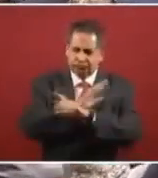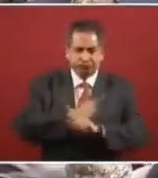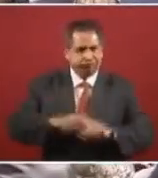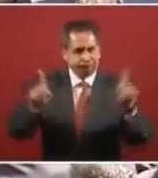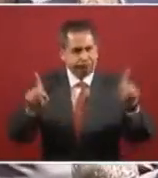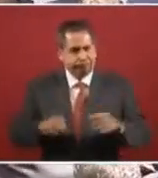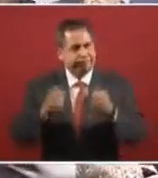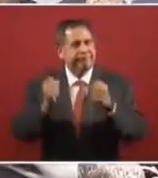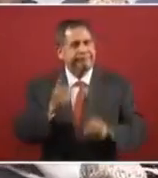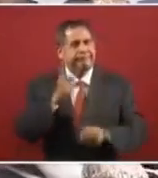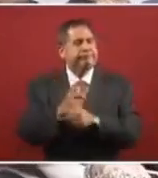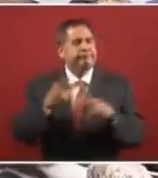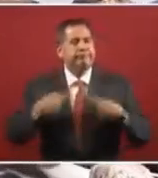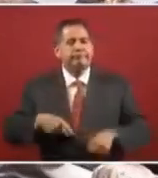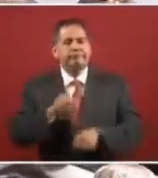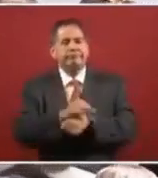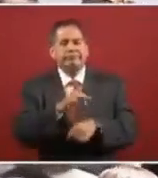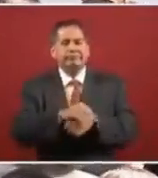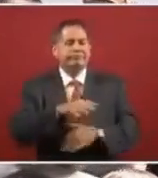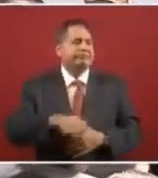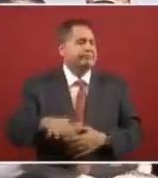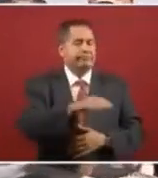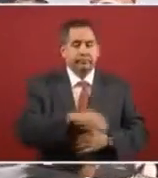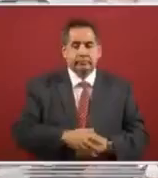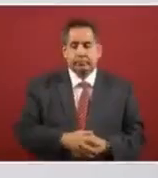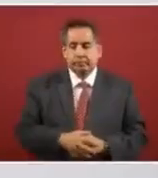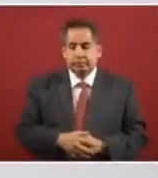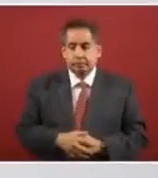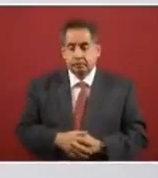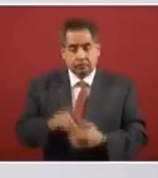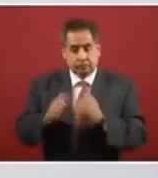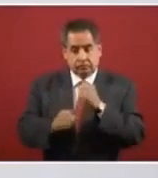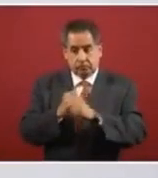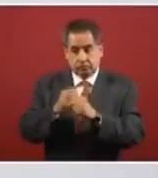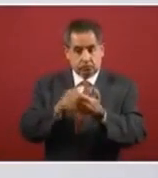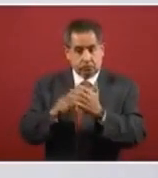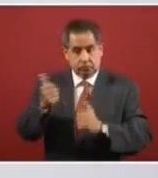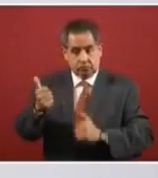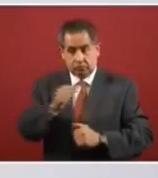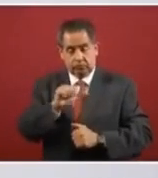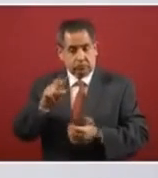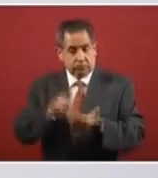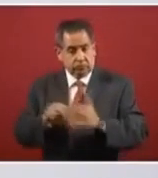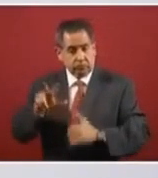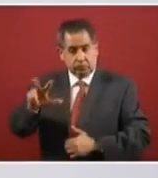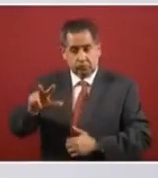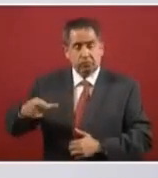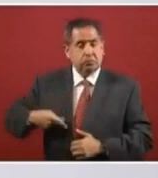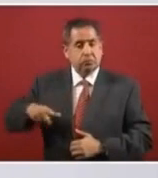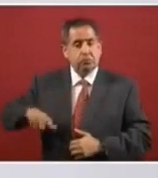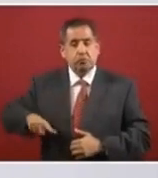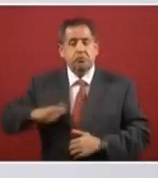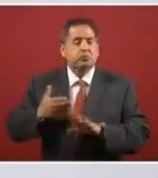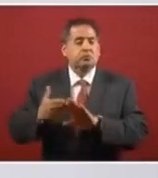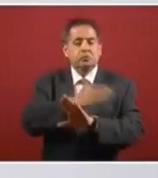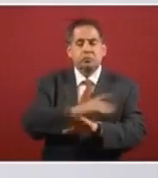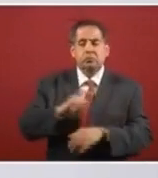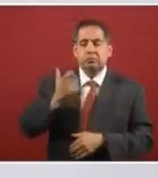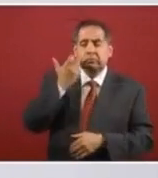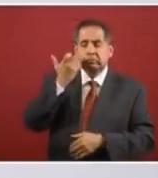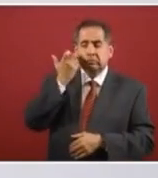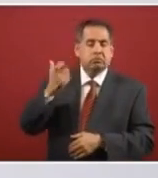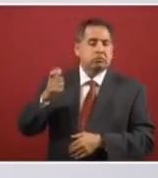in safety and security of 2006 2008 they